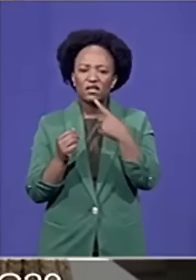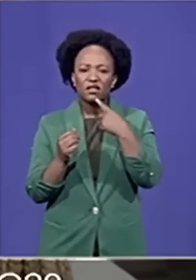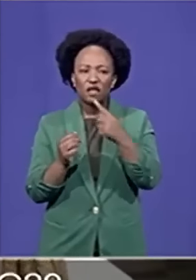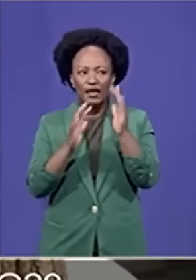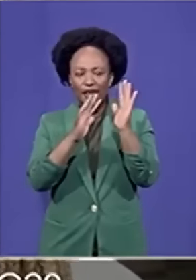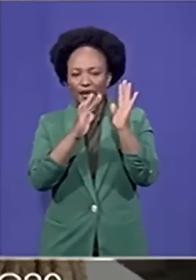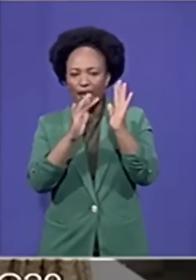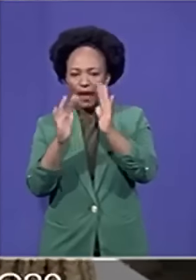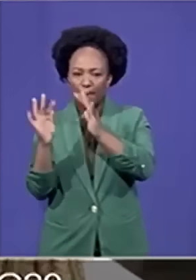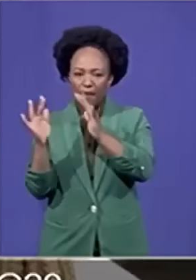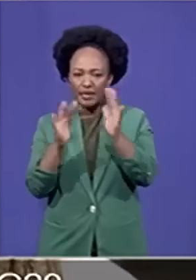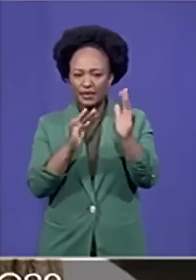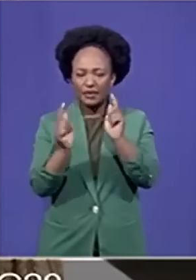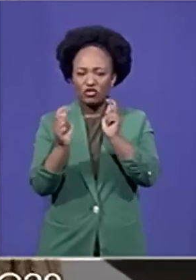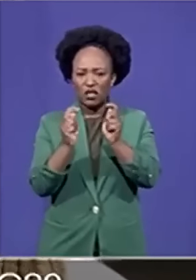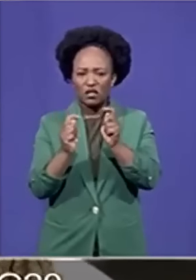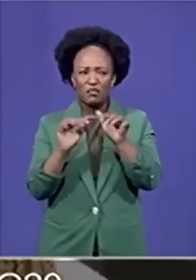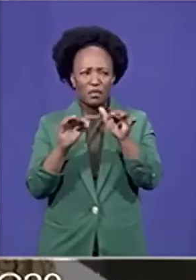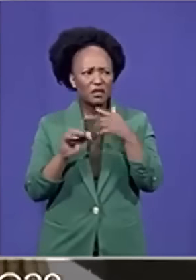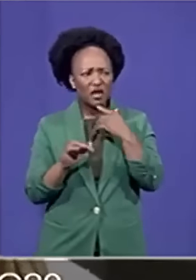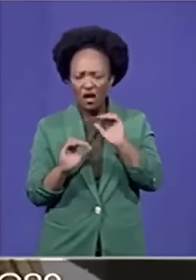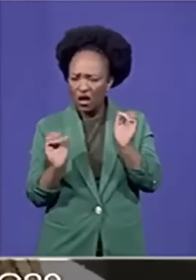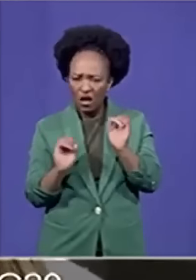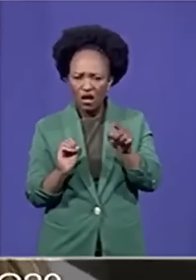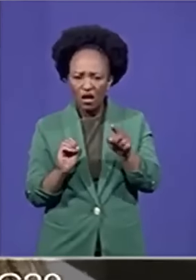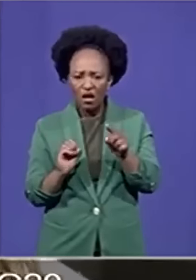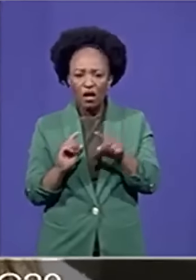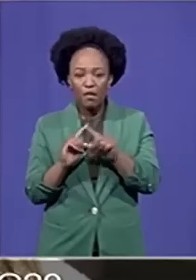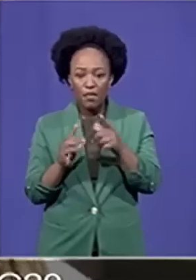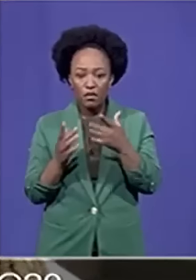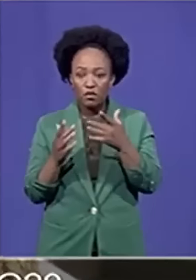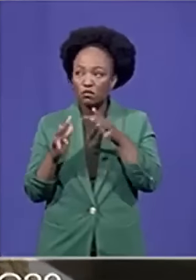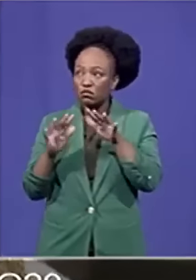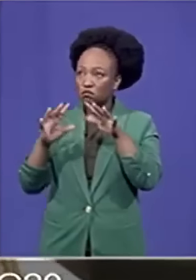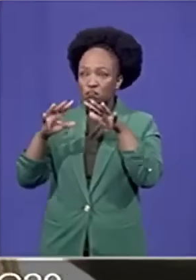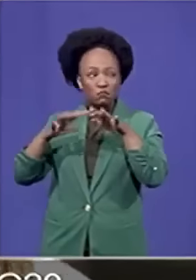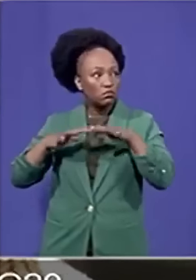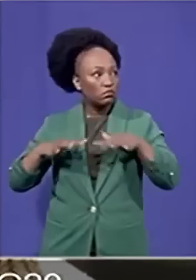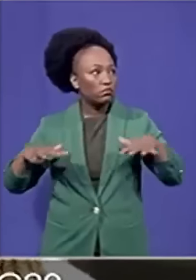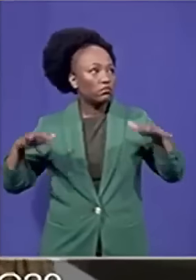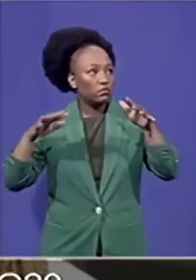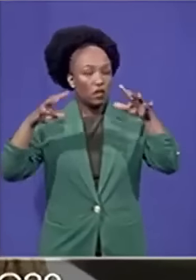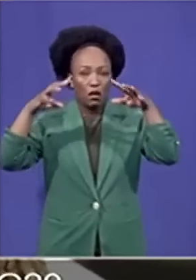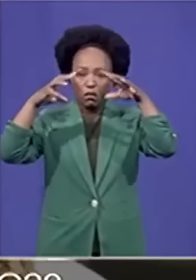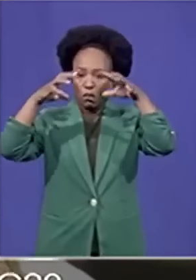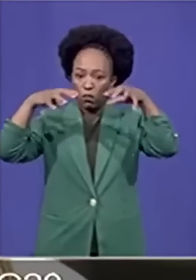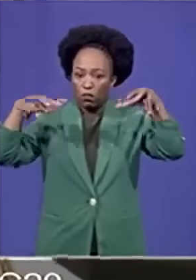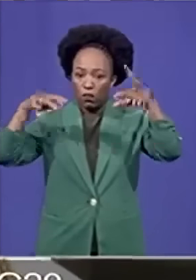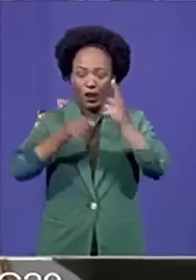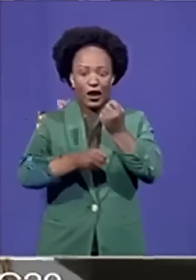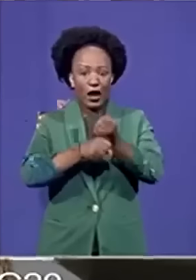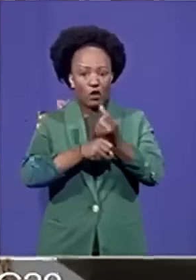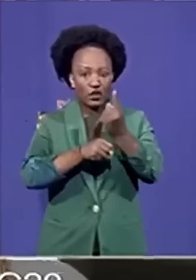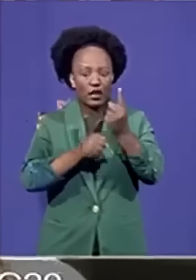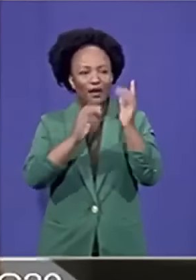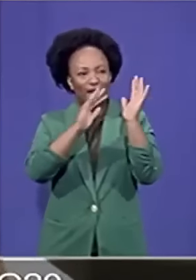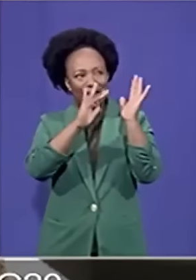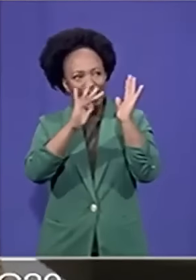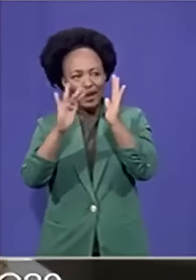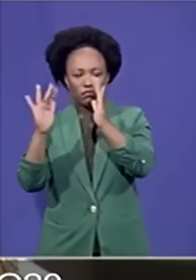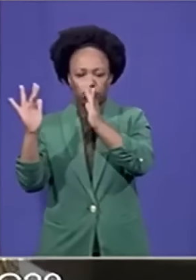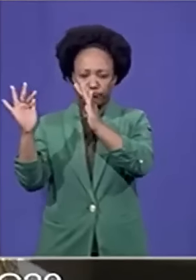climate change ha iyo me rona re bona le bona ha re sheba letlo lena la Gauteng ra bona hore vele climate is changing